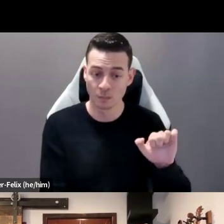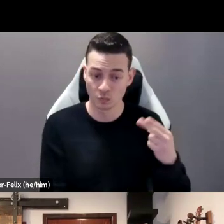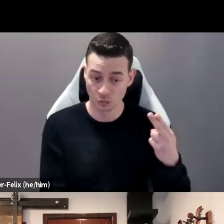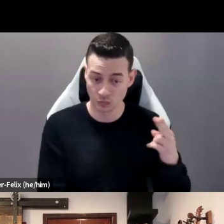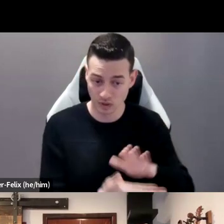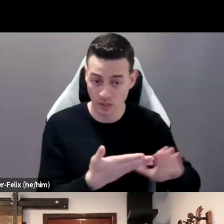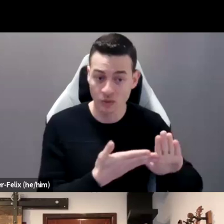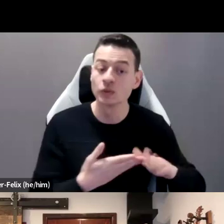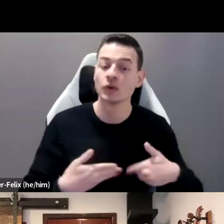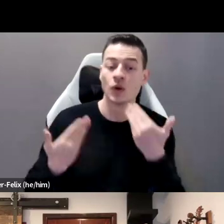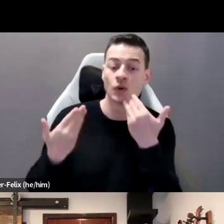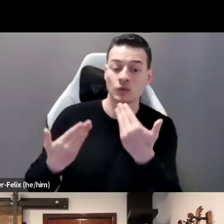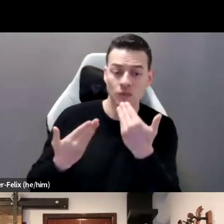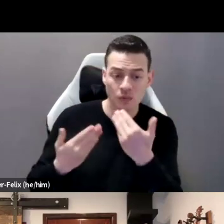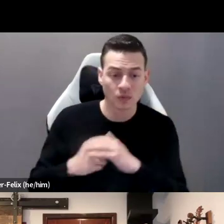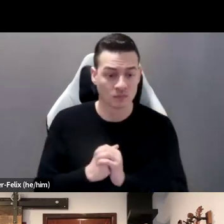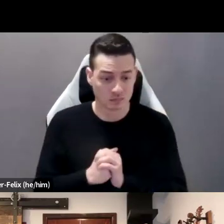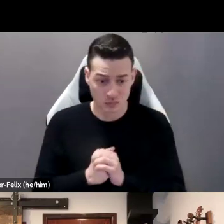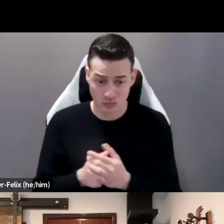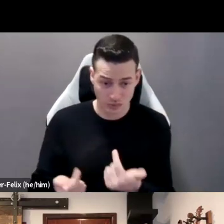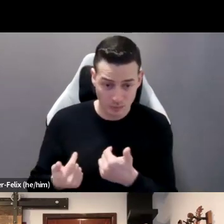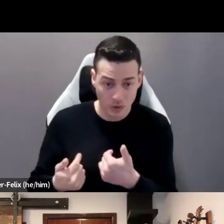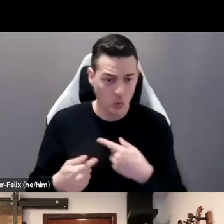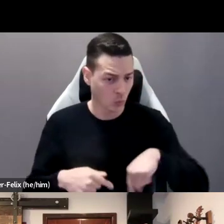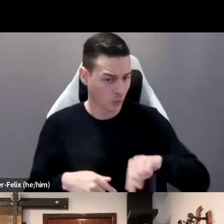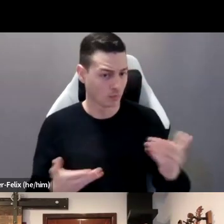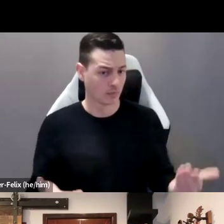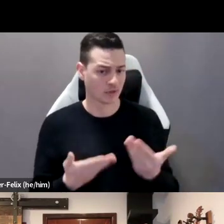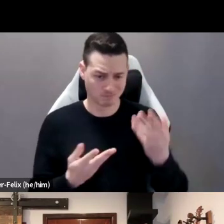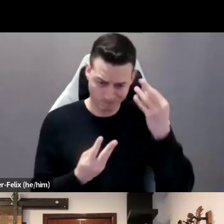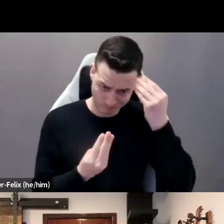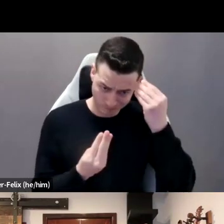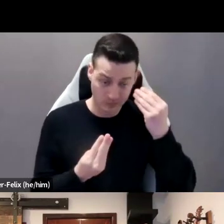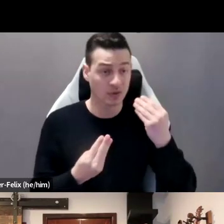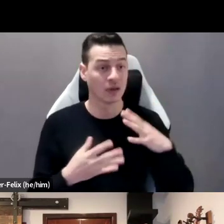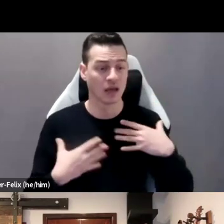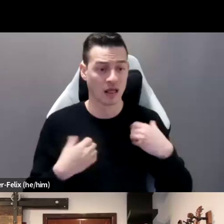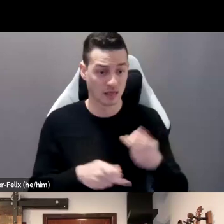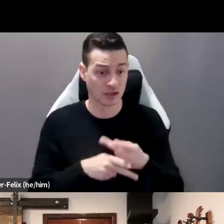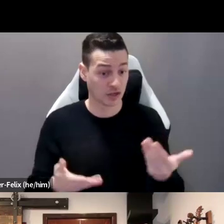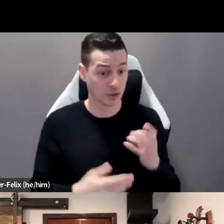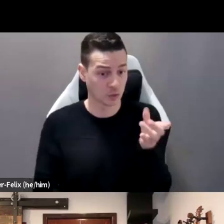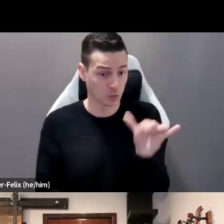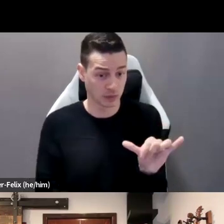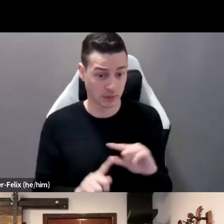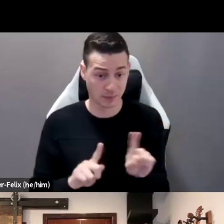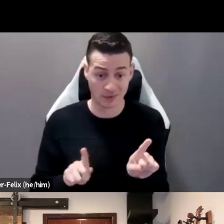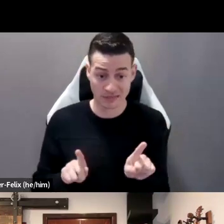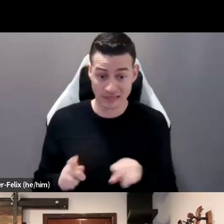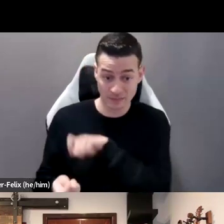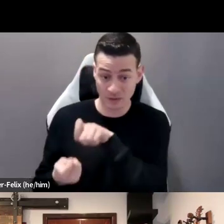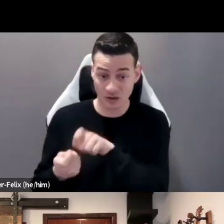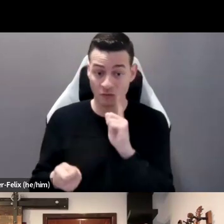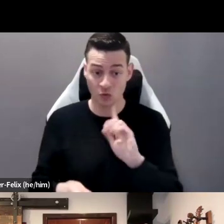where healthcare for trans people and gender non-binary people is much less